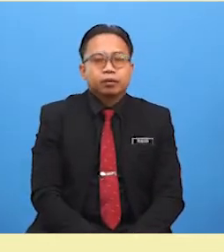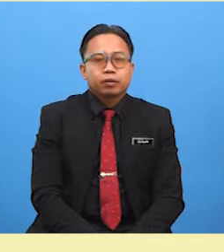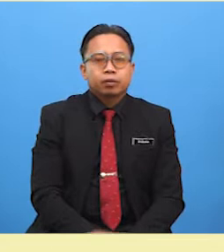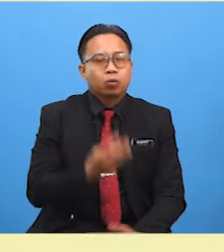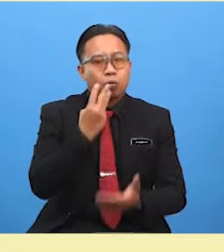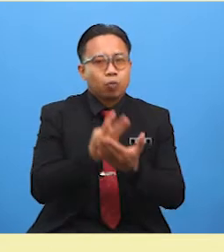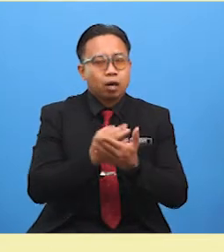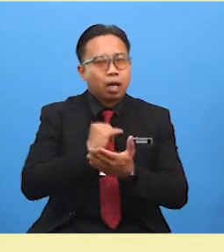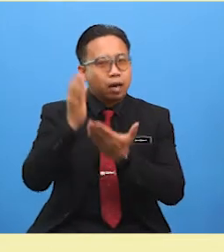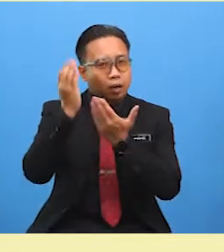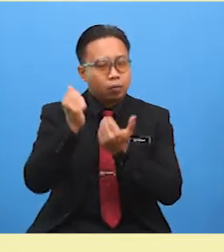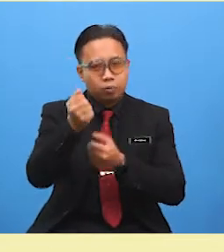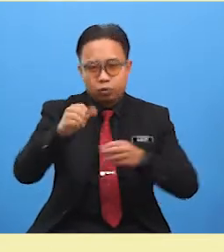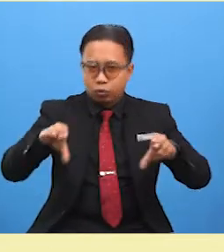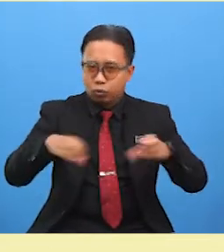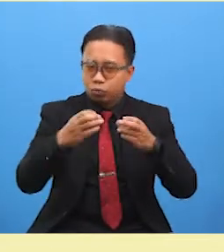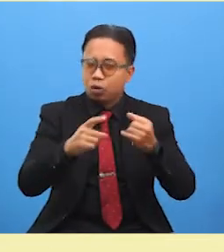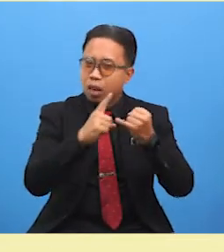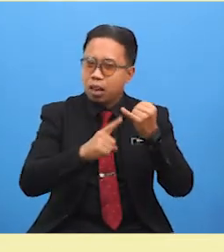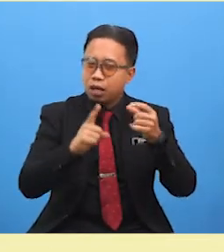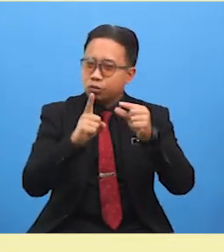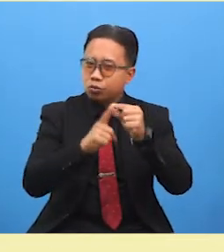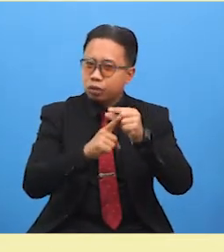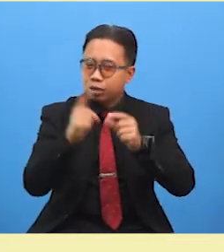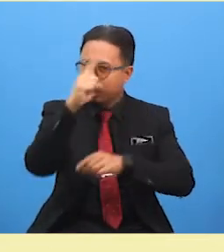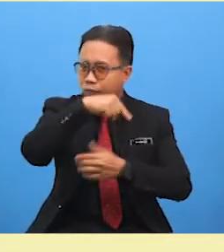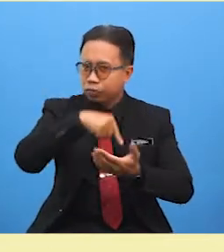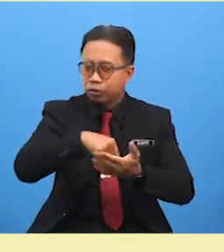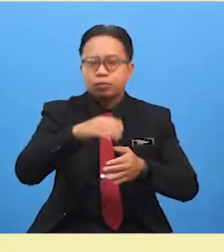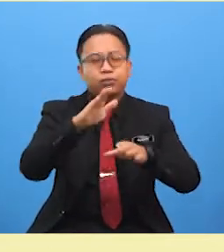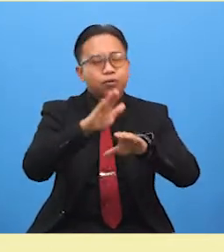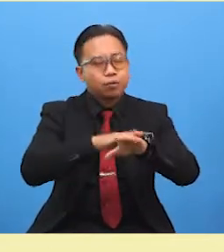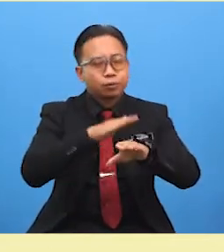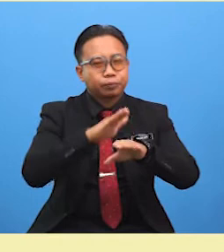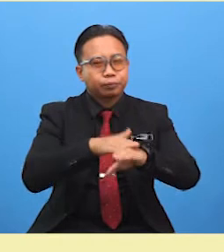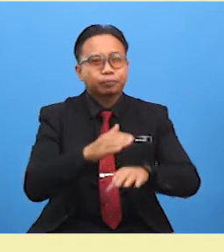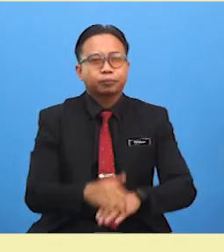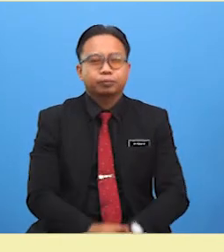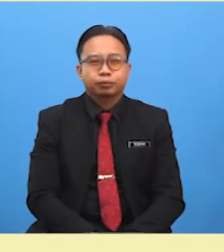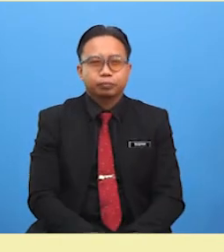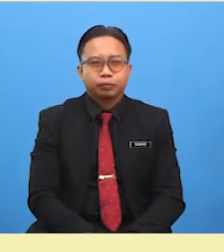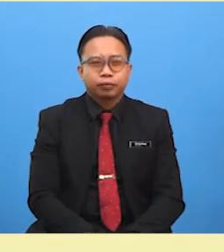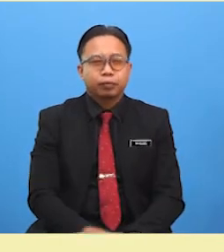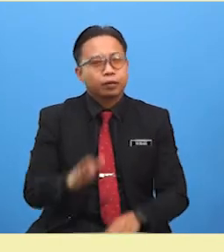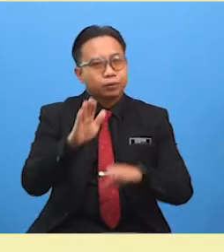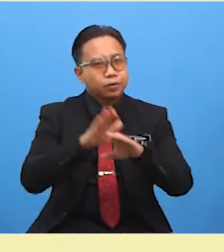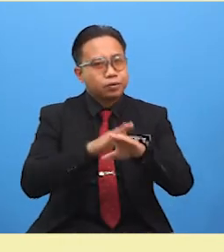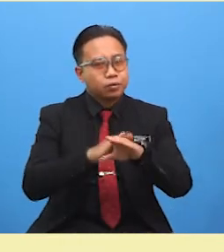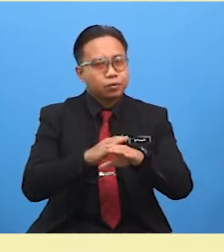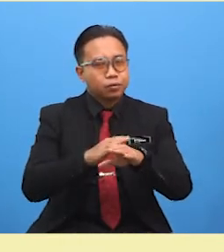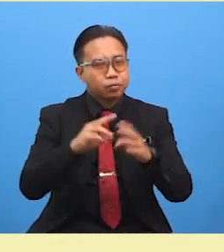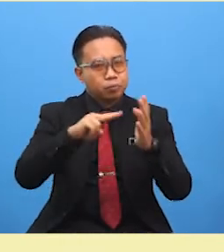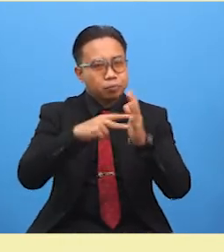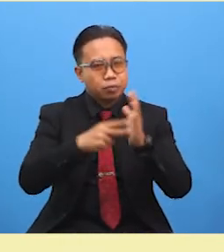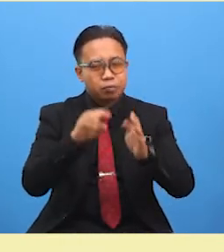Well, I hope you do. The last word for today is slow. Yes, slow. It